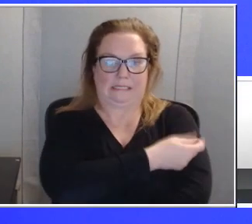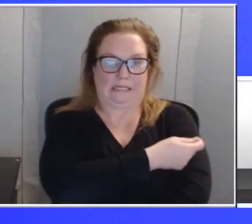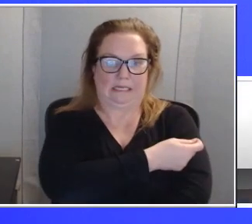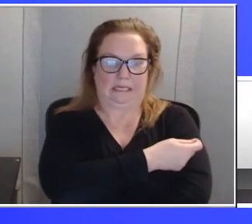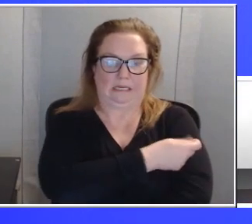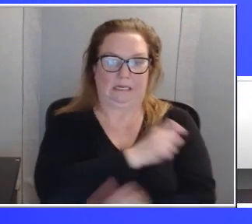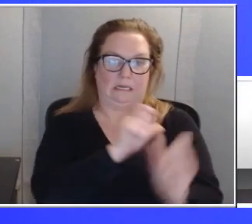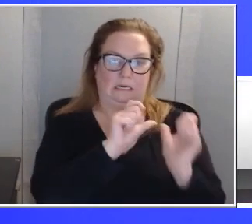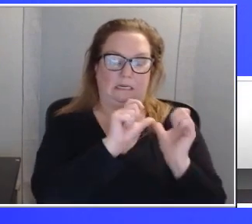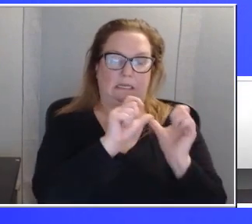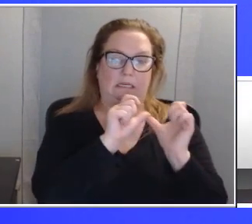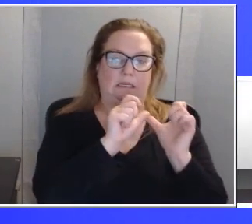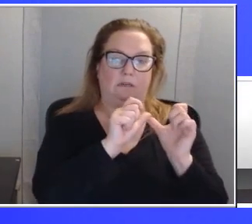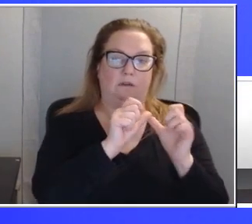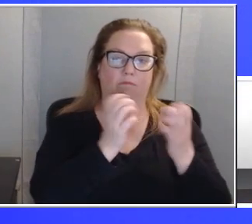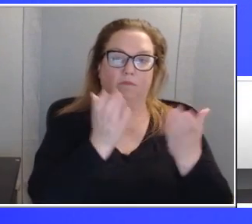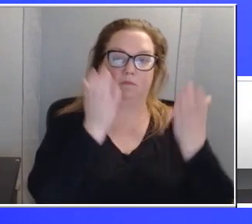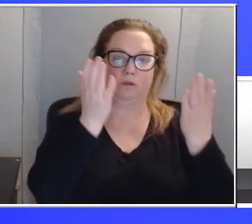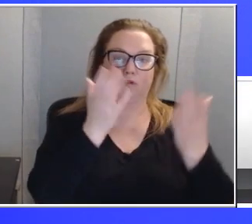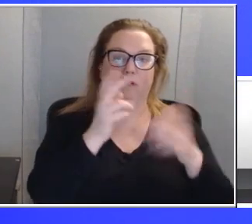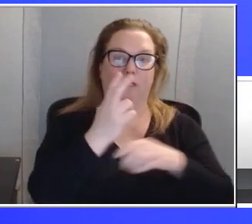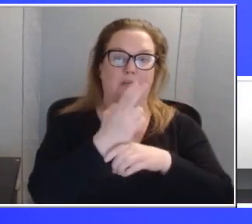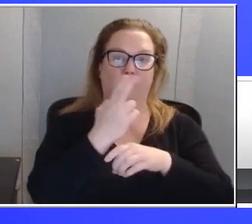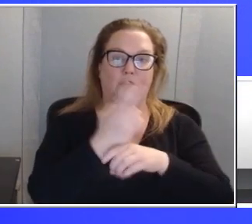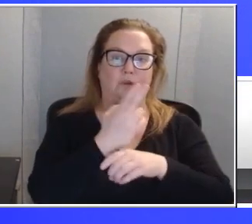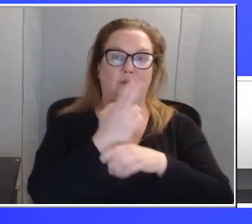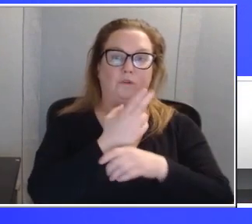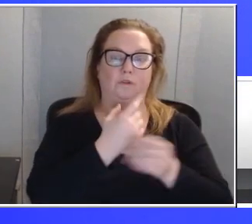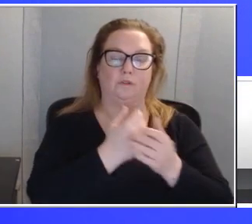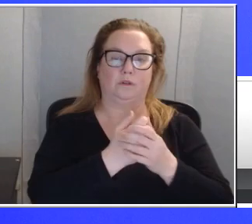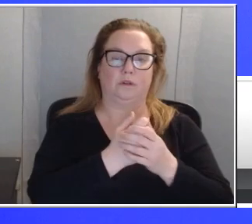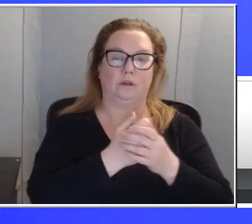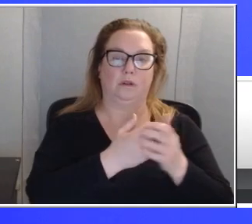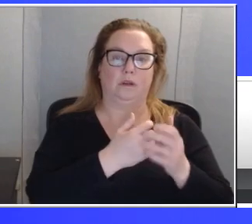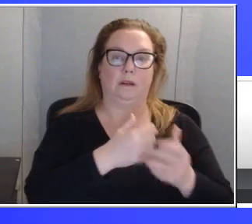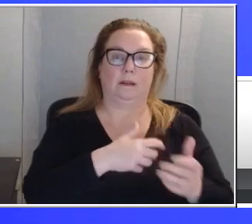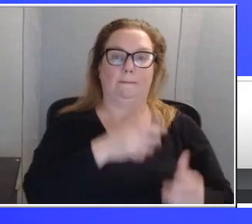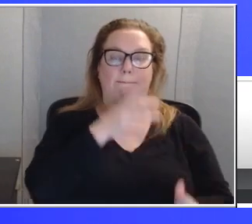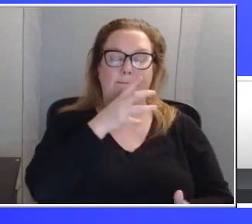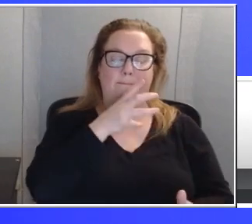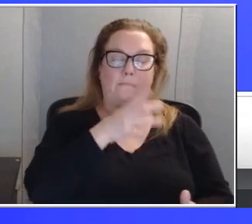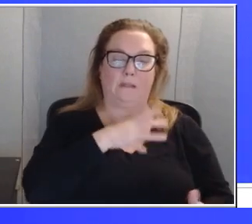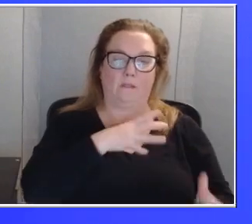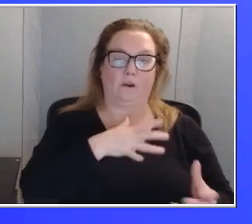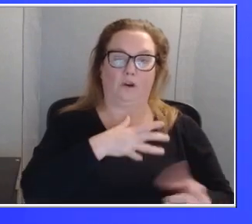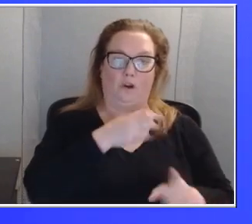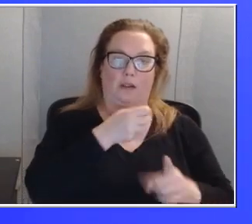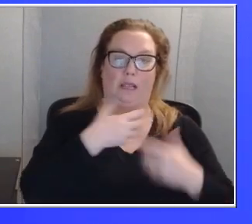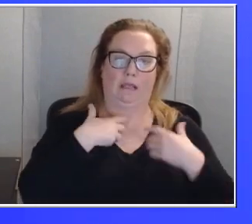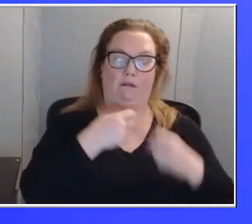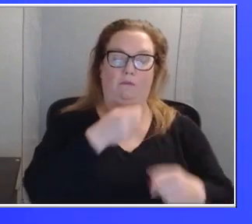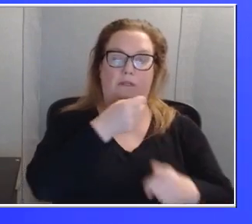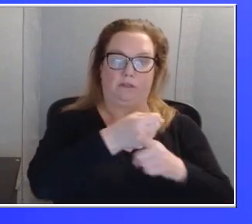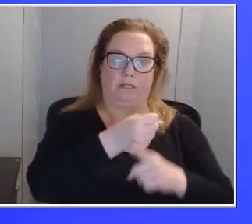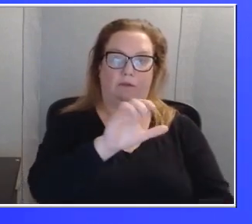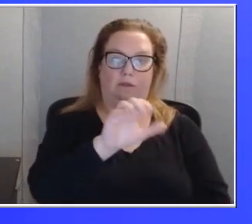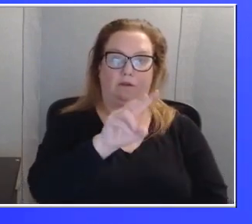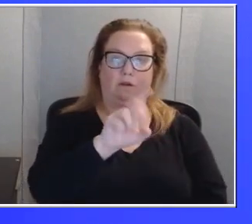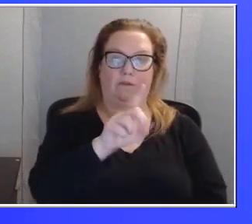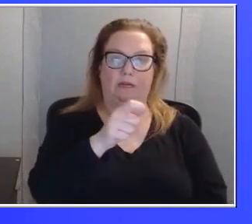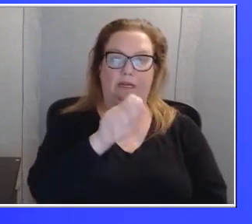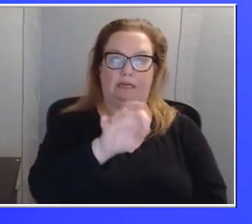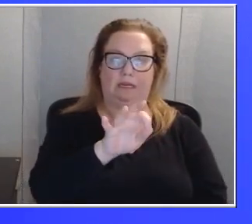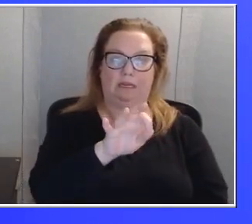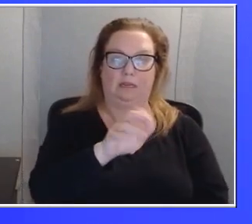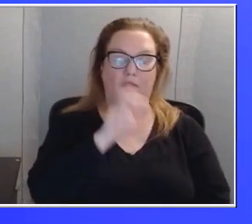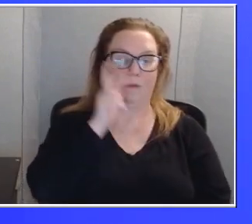continued vaccine promotion and use. Maternal health really took a hit with COVID-19, and that's not something that we necessarily